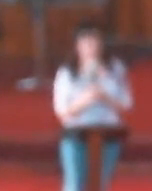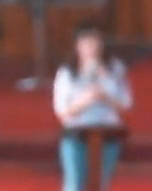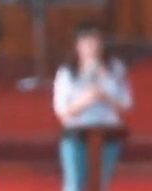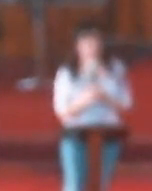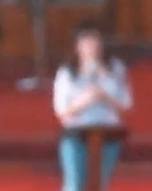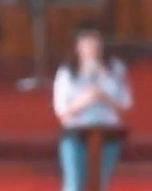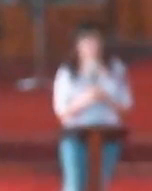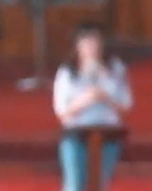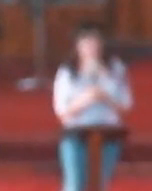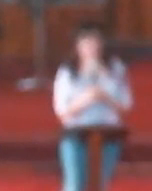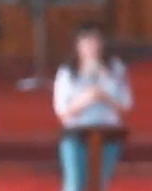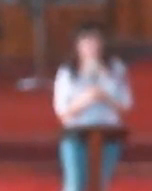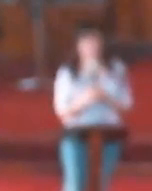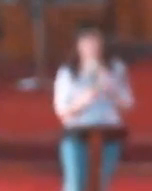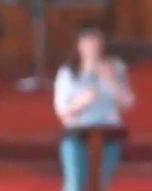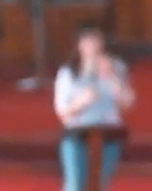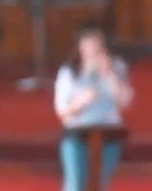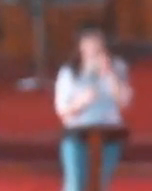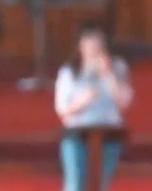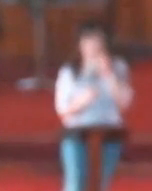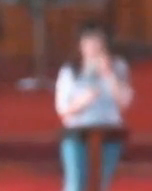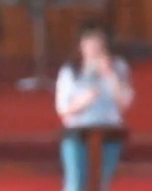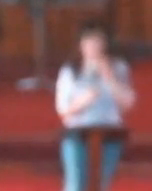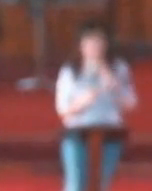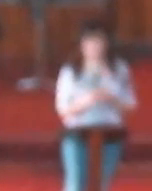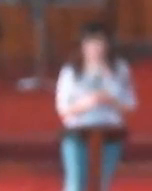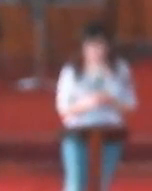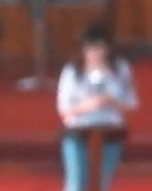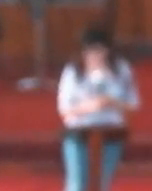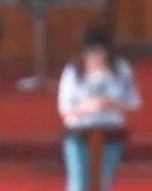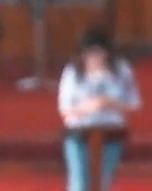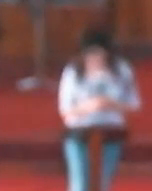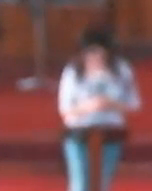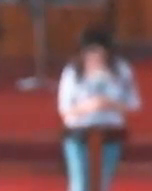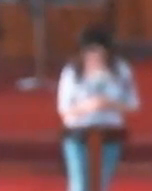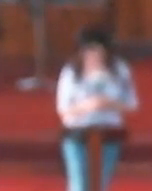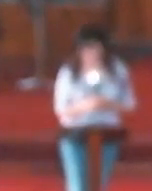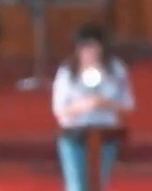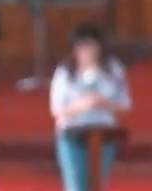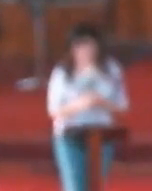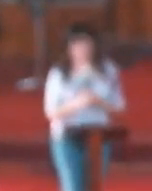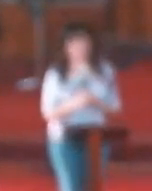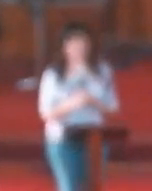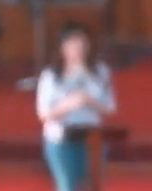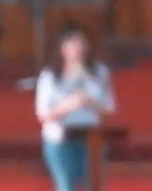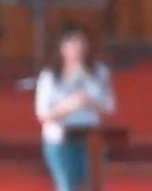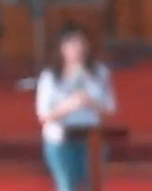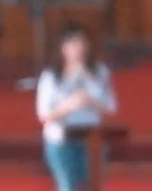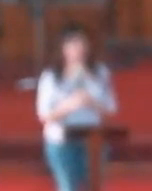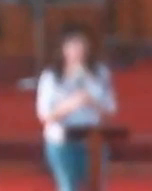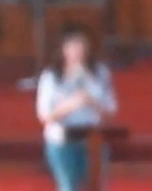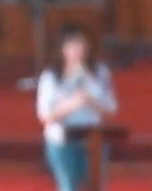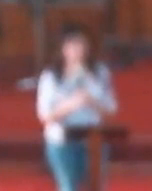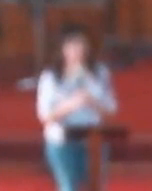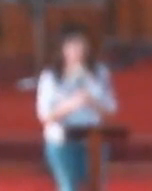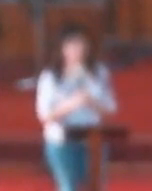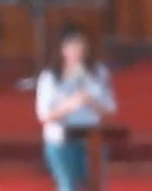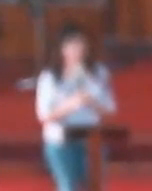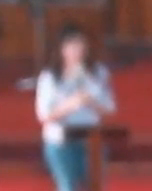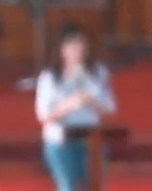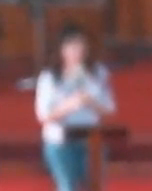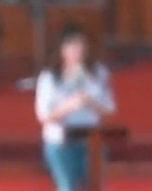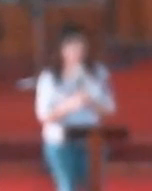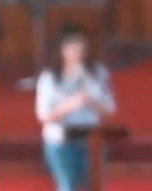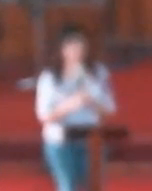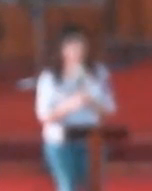Si usted ha escuchado a alguien defender en la Biblia o buscar en la Biblia apoyo bíblico para este tipo de concepto,